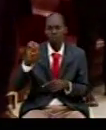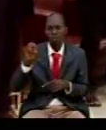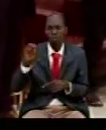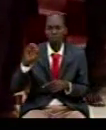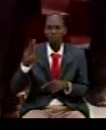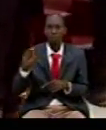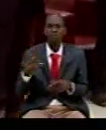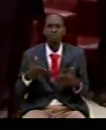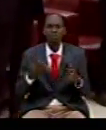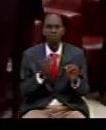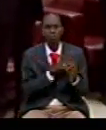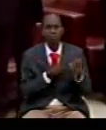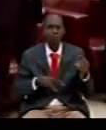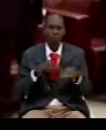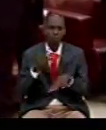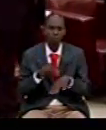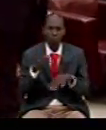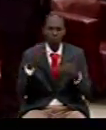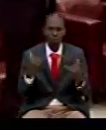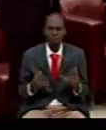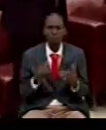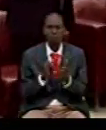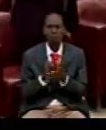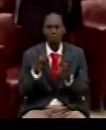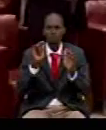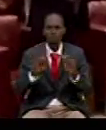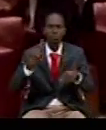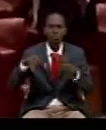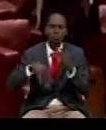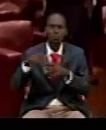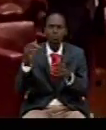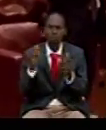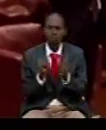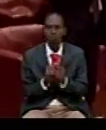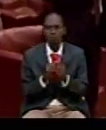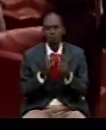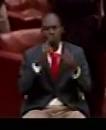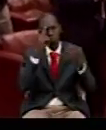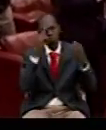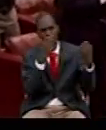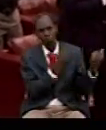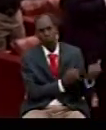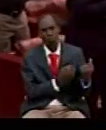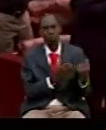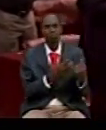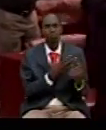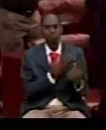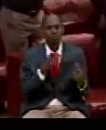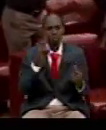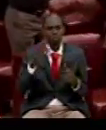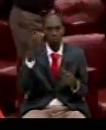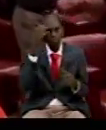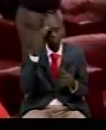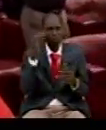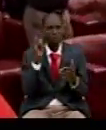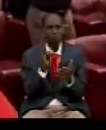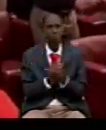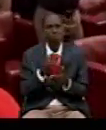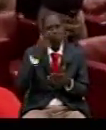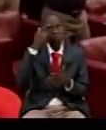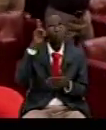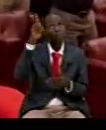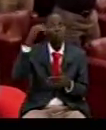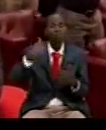here tonight, and then you can go out with confidence and courage. You can go out in power. And you know, because